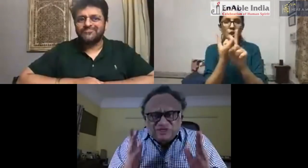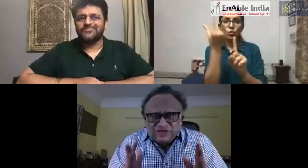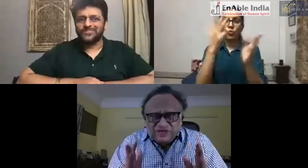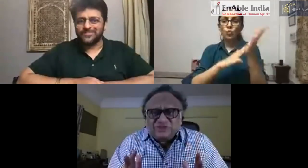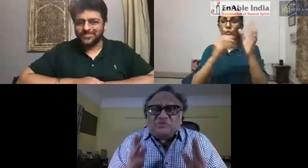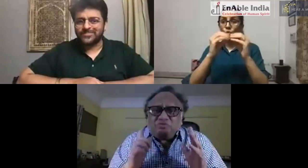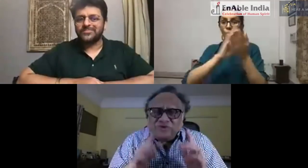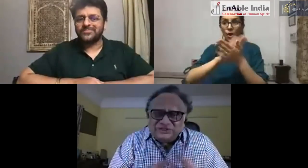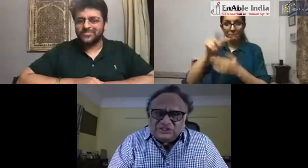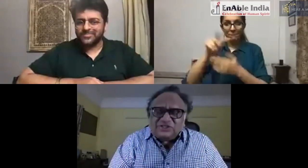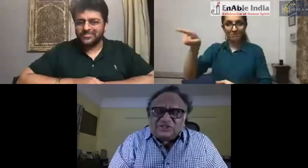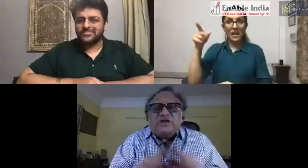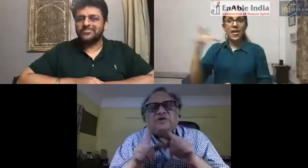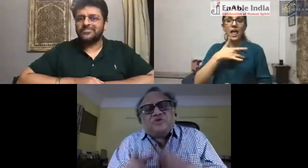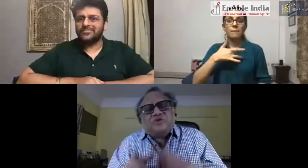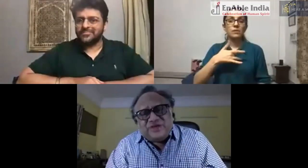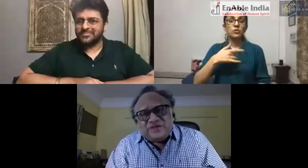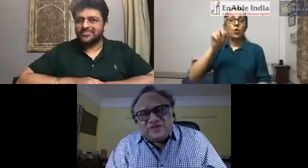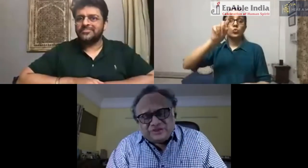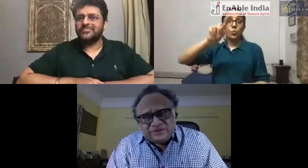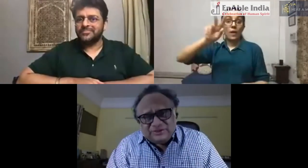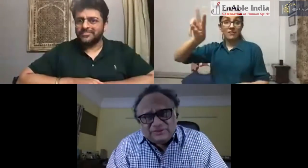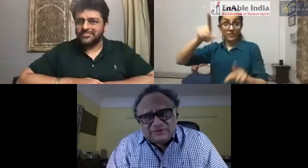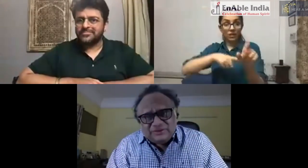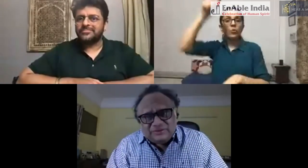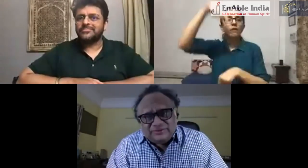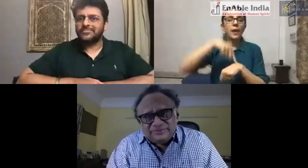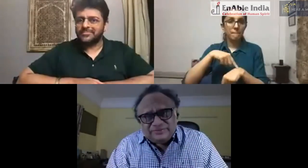which comes once in 12 years.